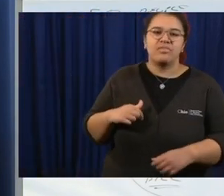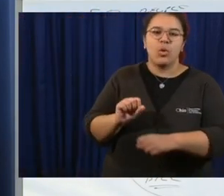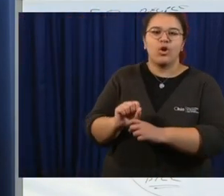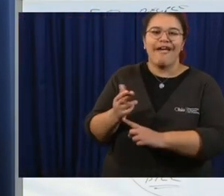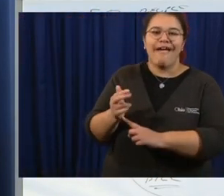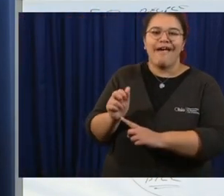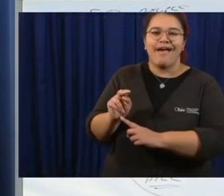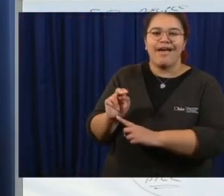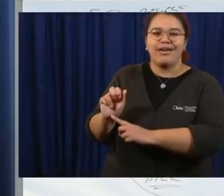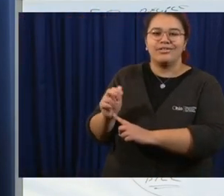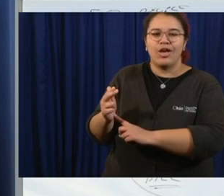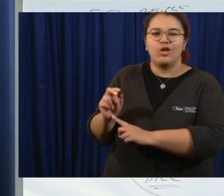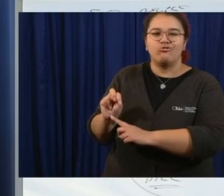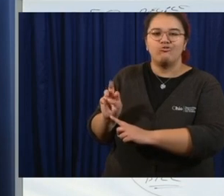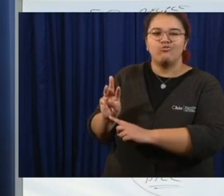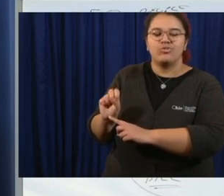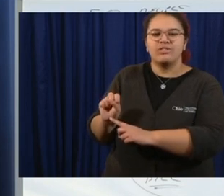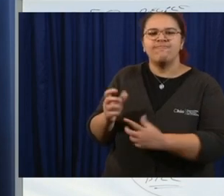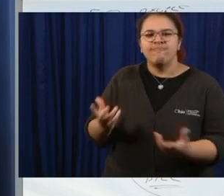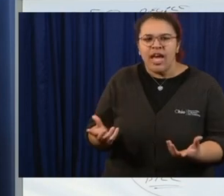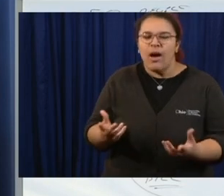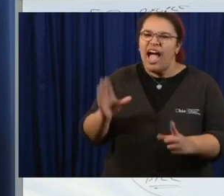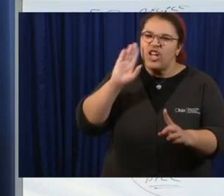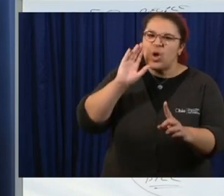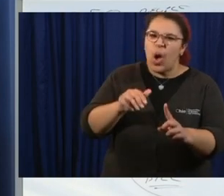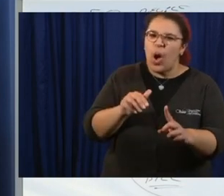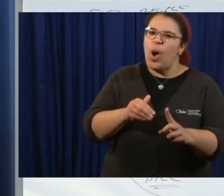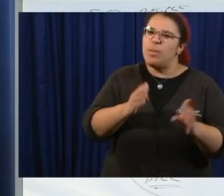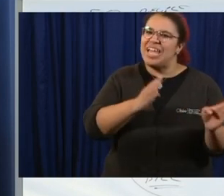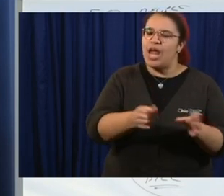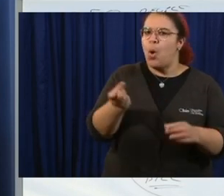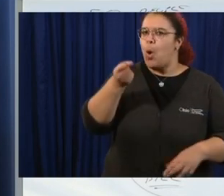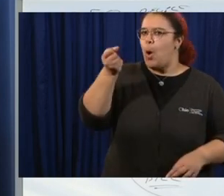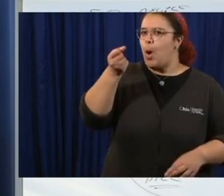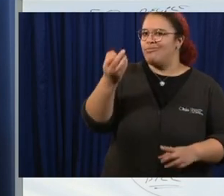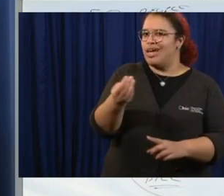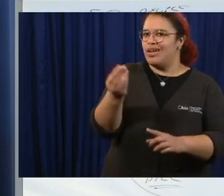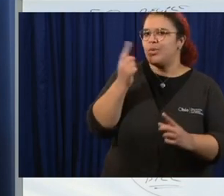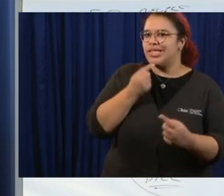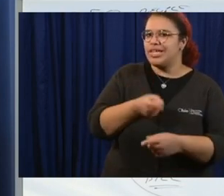the level things might be different for rural versus urban areas at this point?